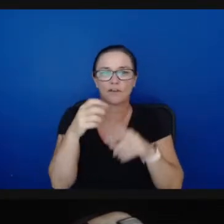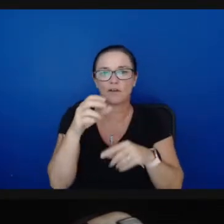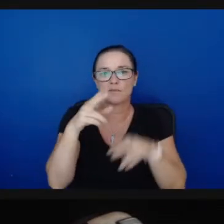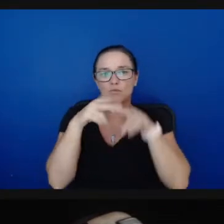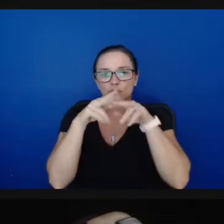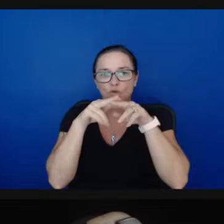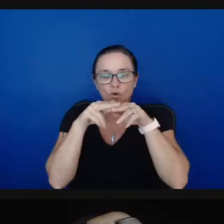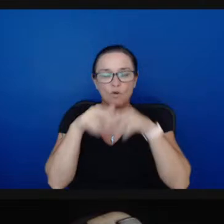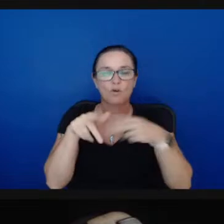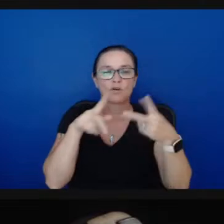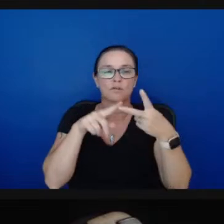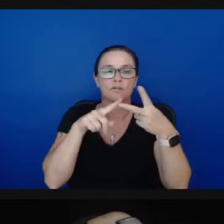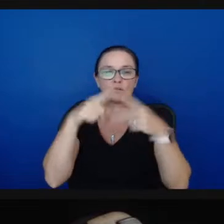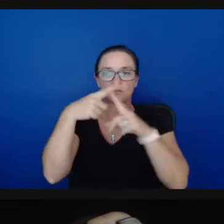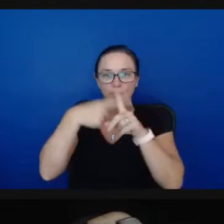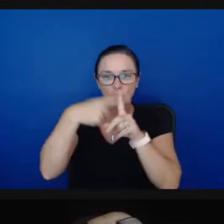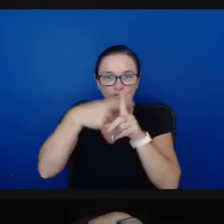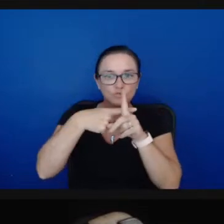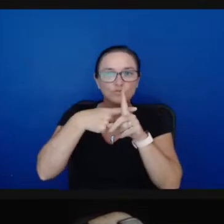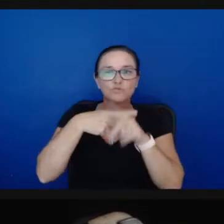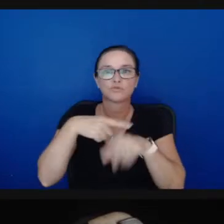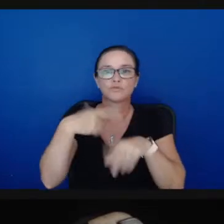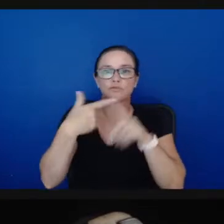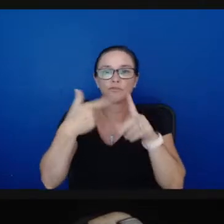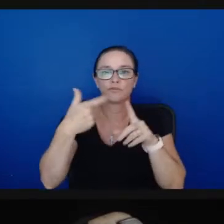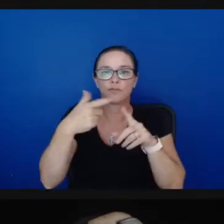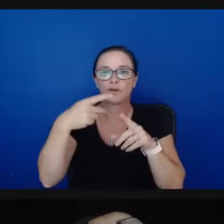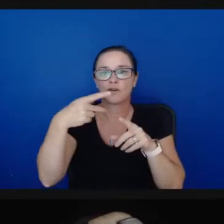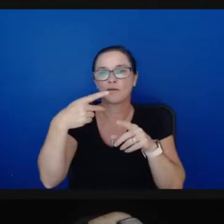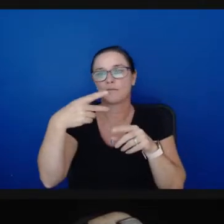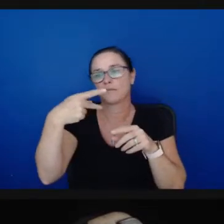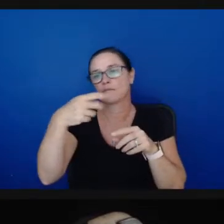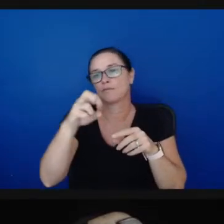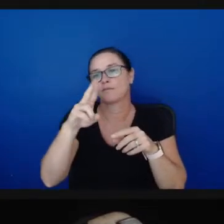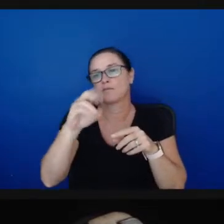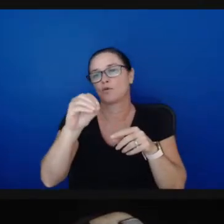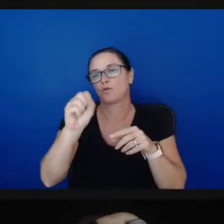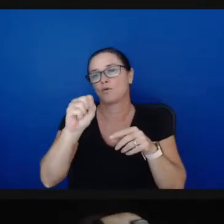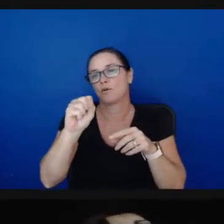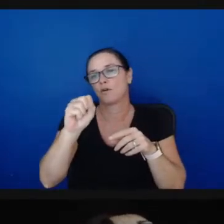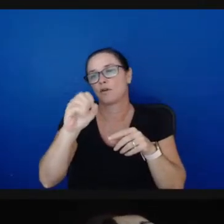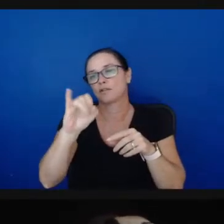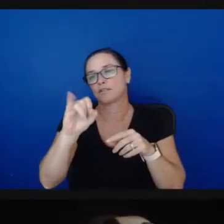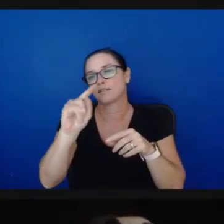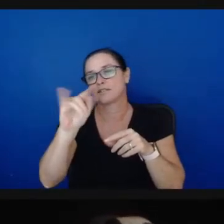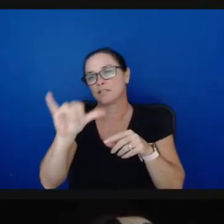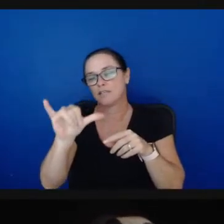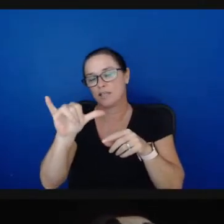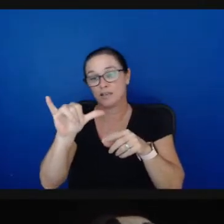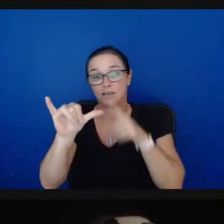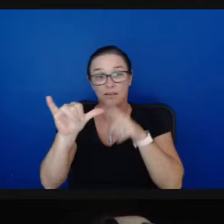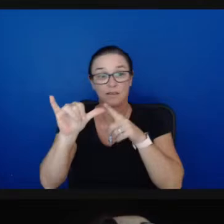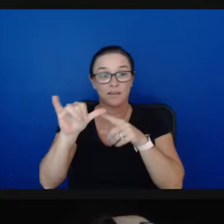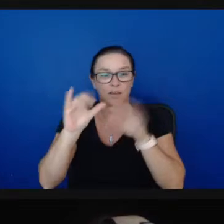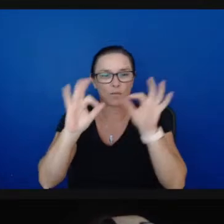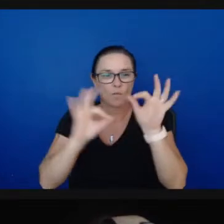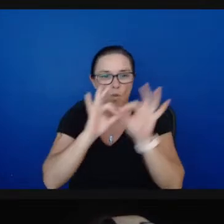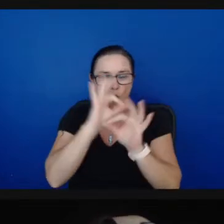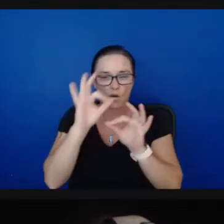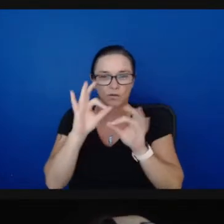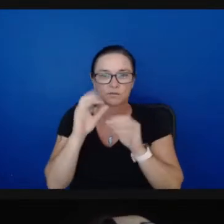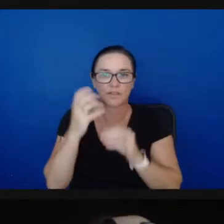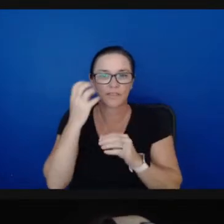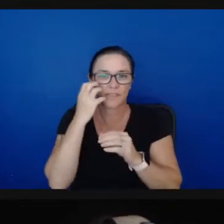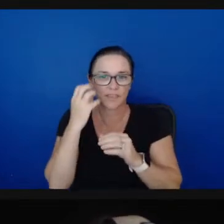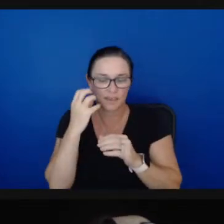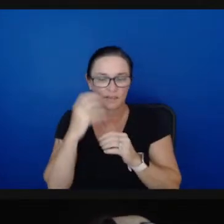by temperature, by the porosity of the rock, lots of things like that. Without getting lost in the details, the results